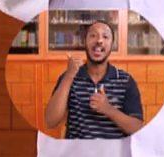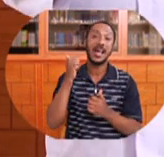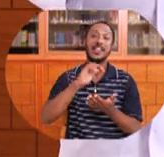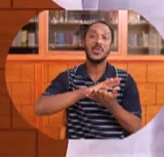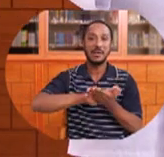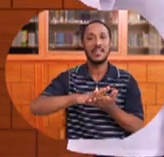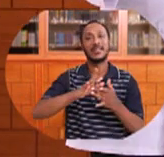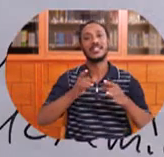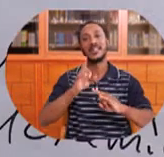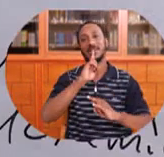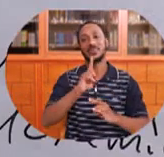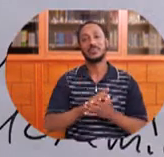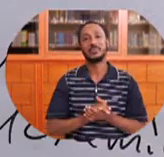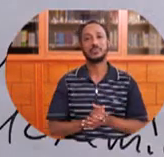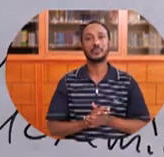Okay.